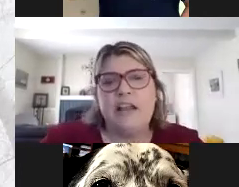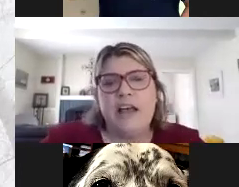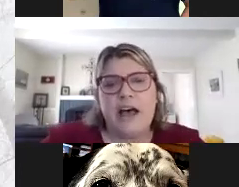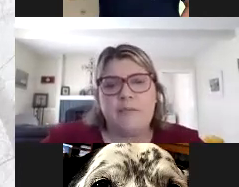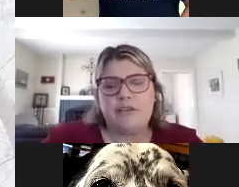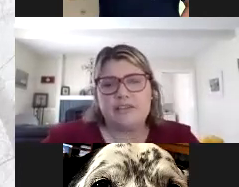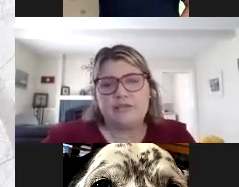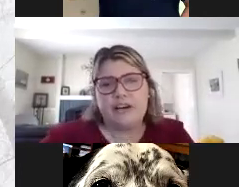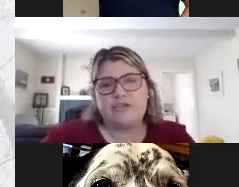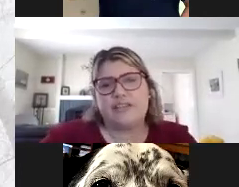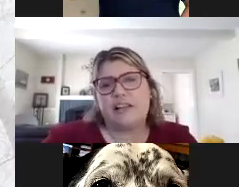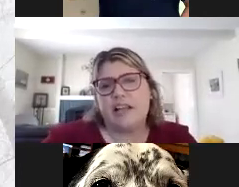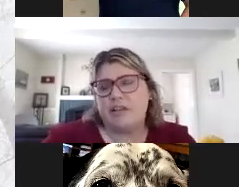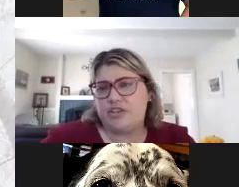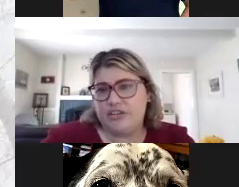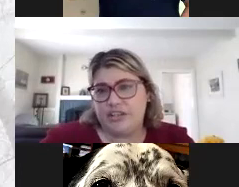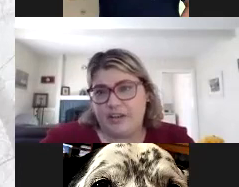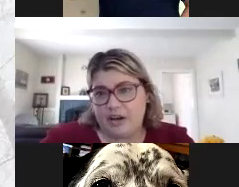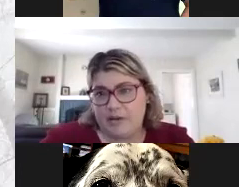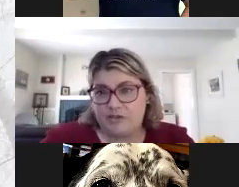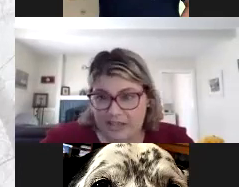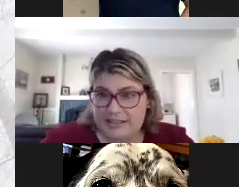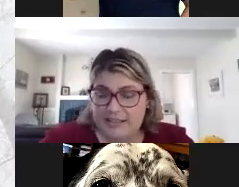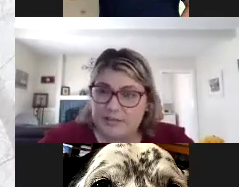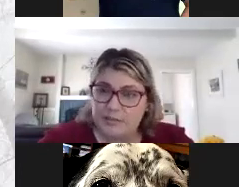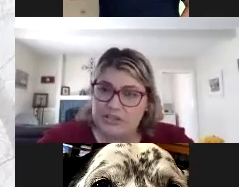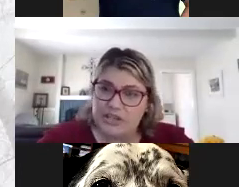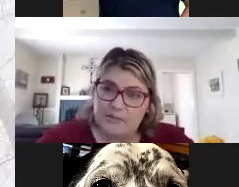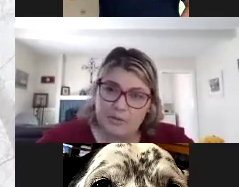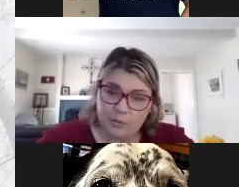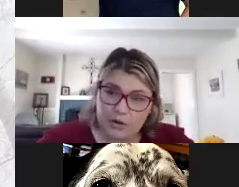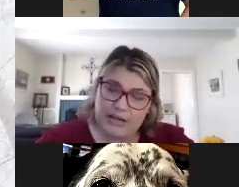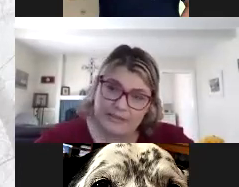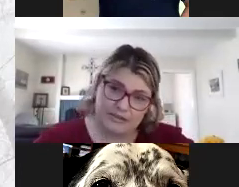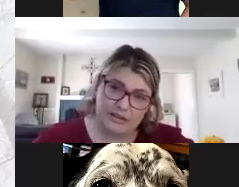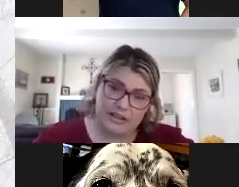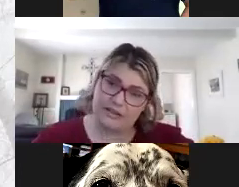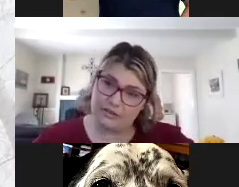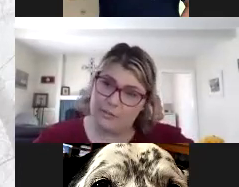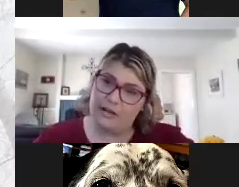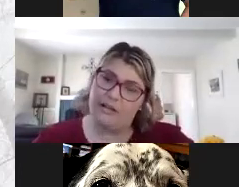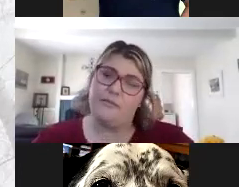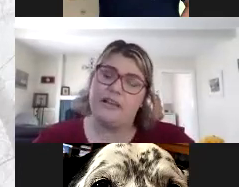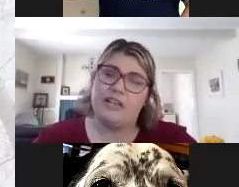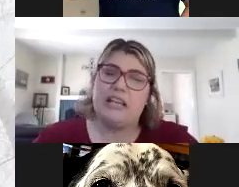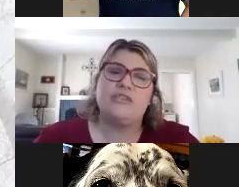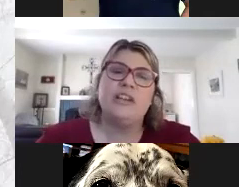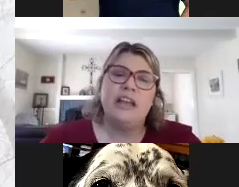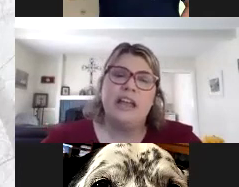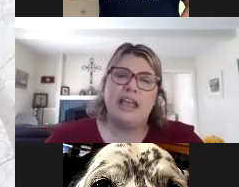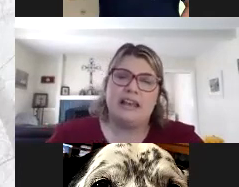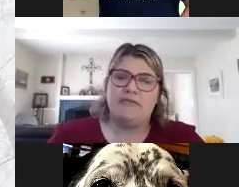detail. They're also very interested in climate change and environmental justice, which they're worried. There's a lot of concern about climate